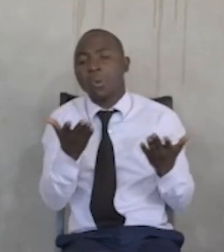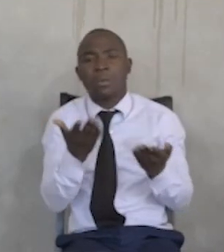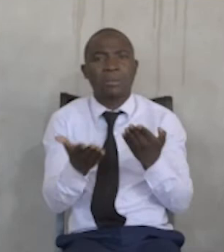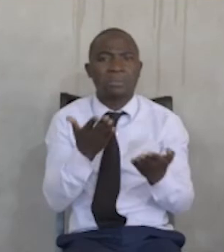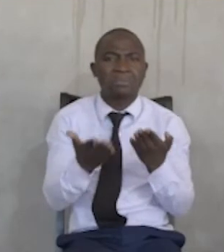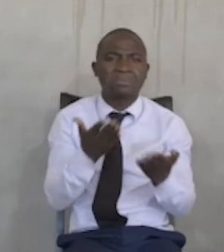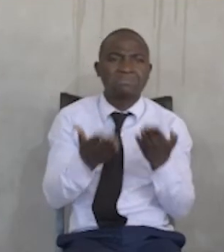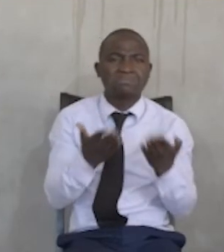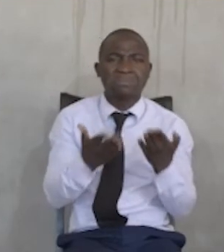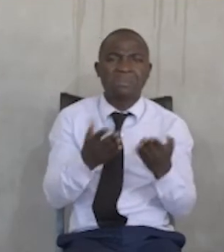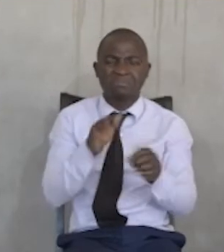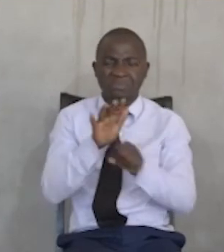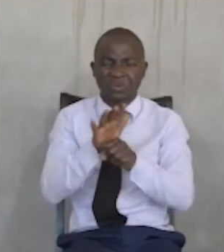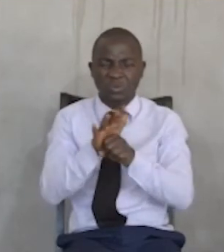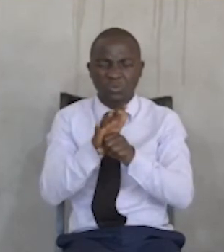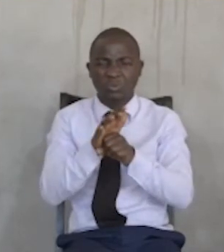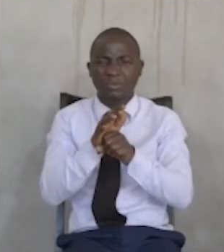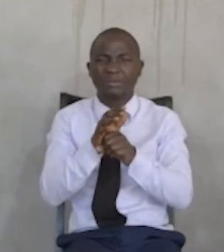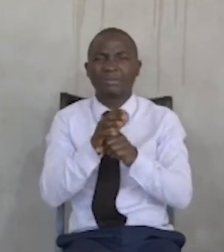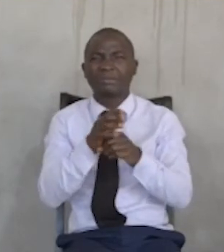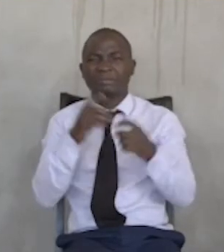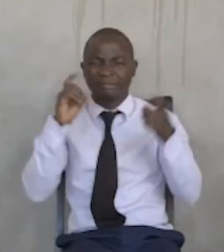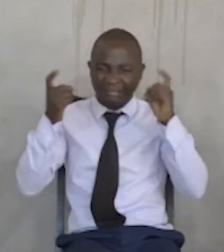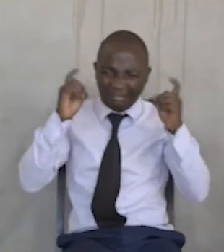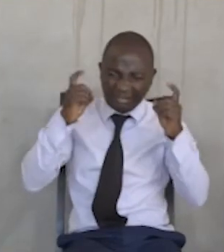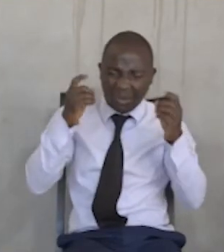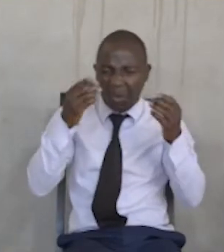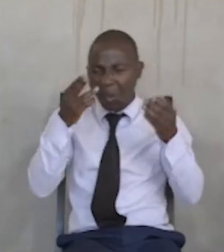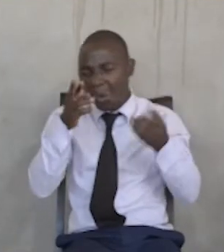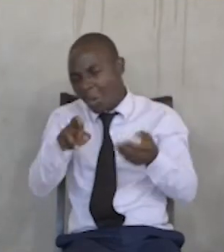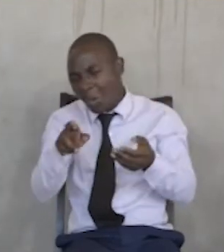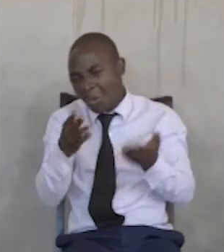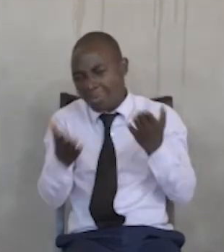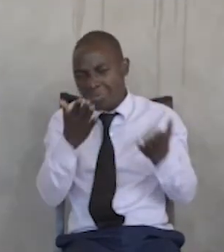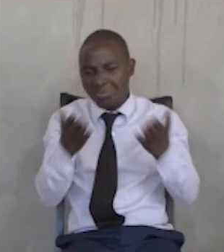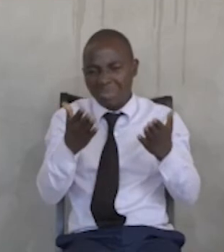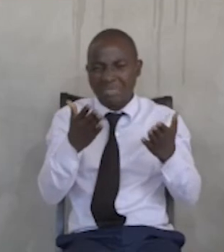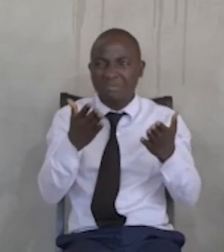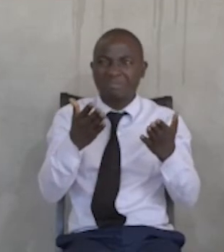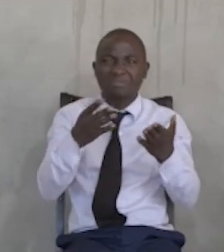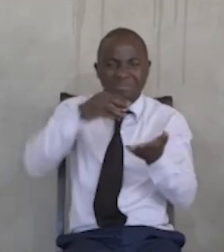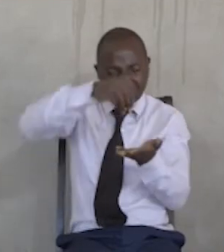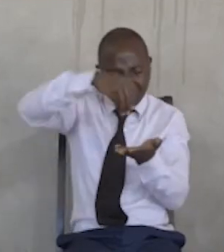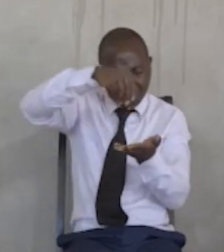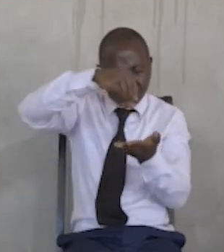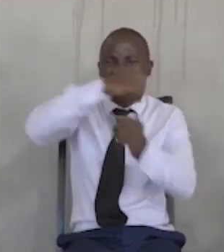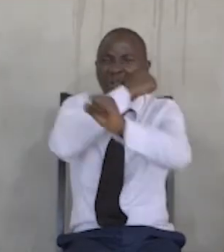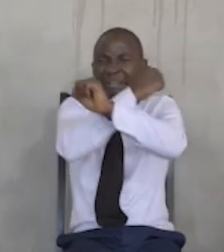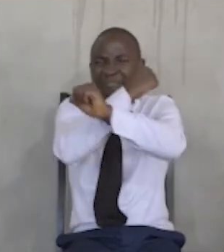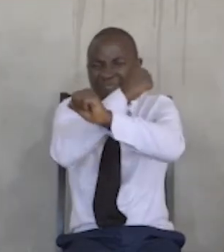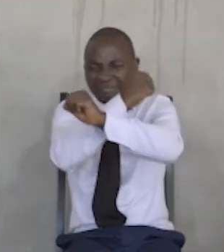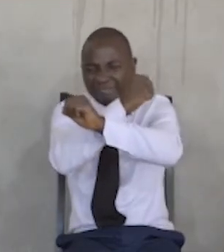ionizing radiation. It could be exposure to a certain chemical or to a certain